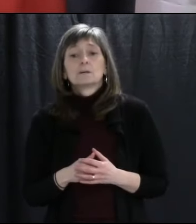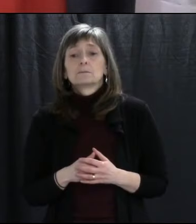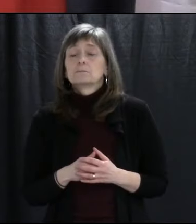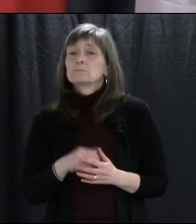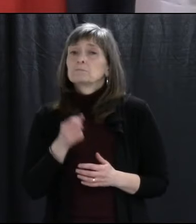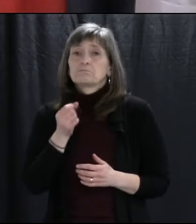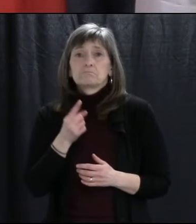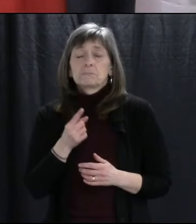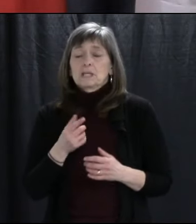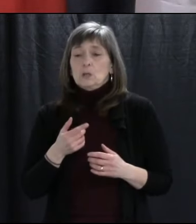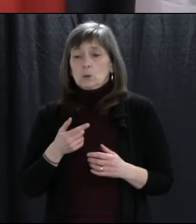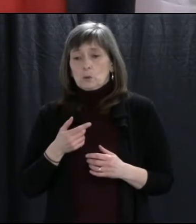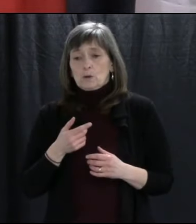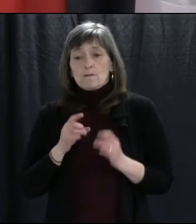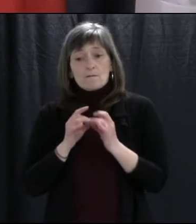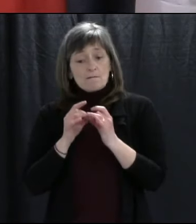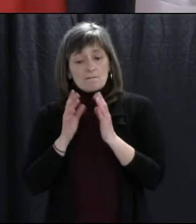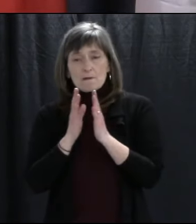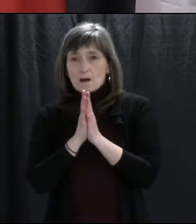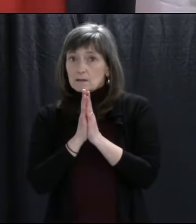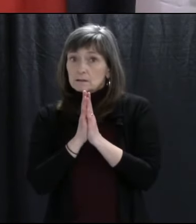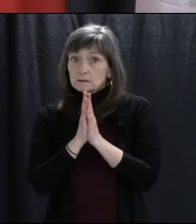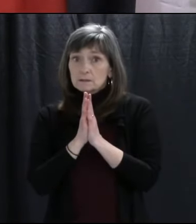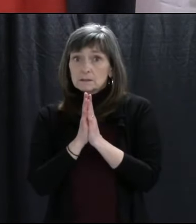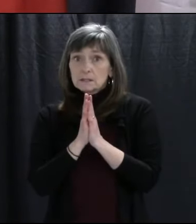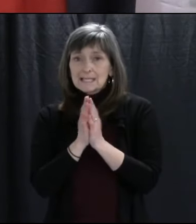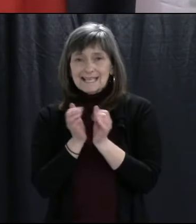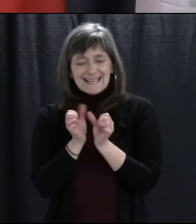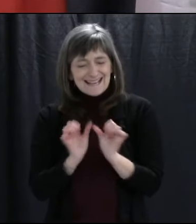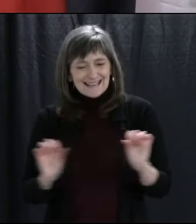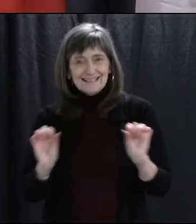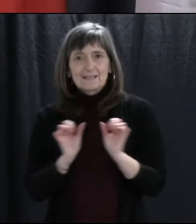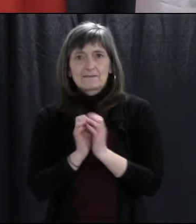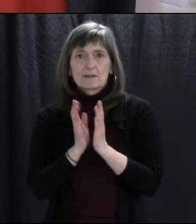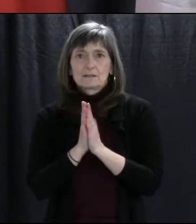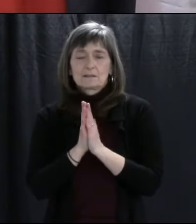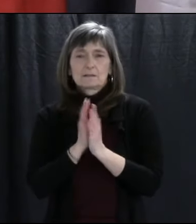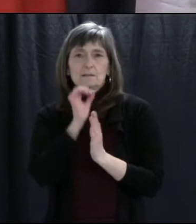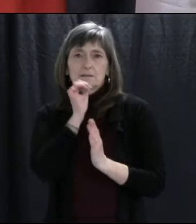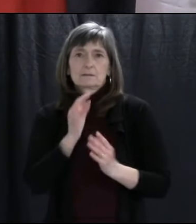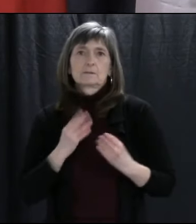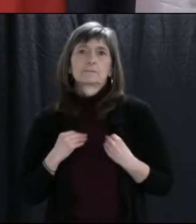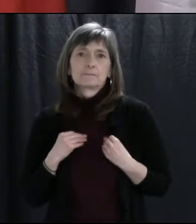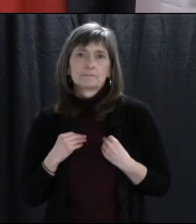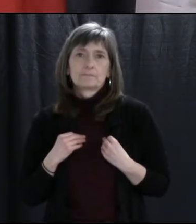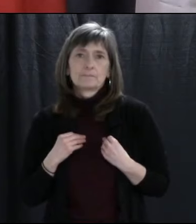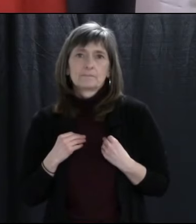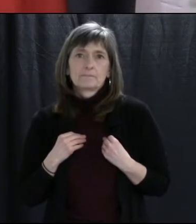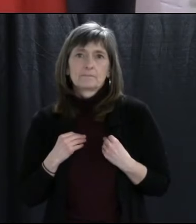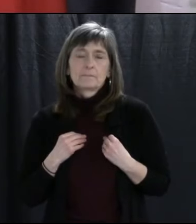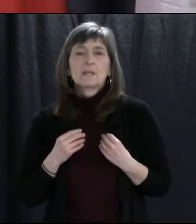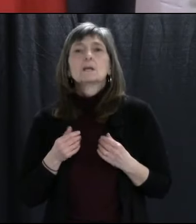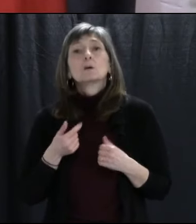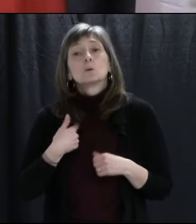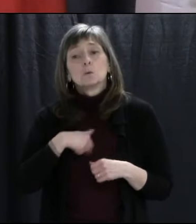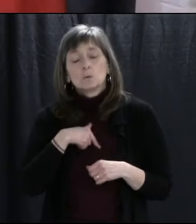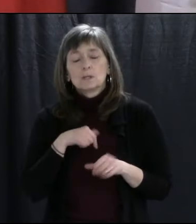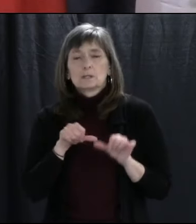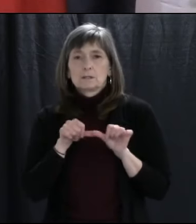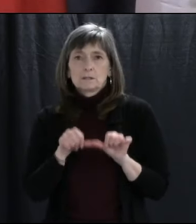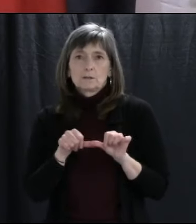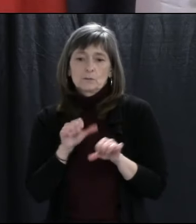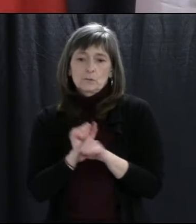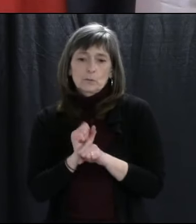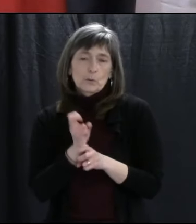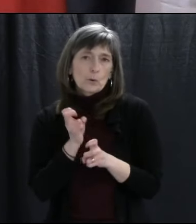no mistake, violence of any kind cannot be tolerated. We will continue to do everything that